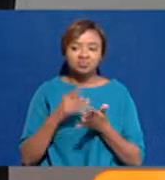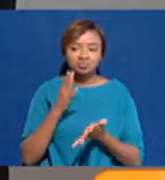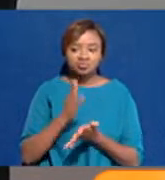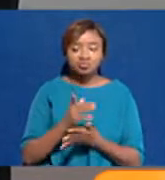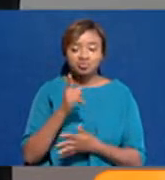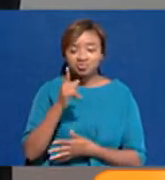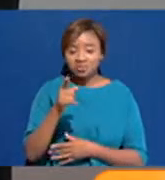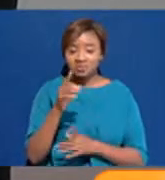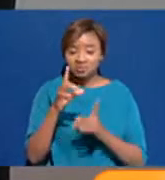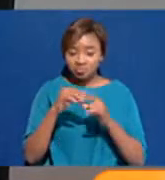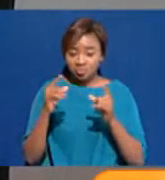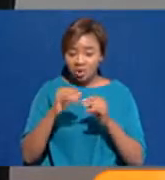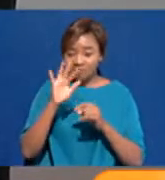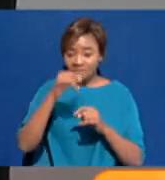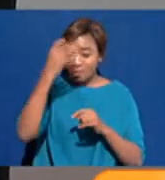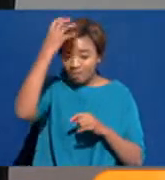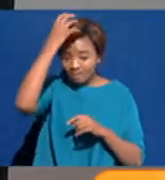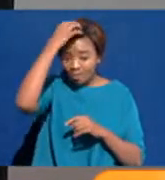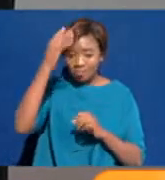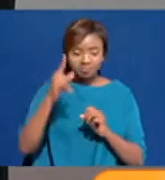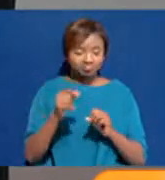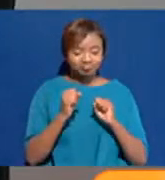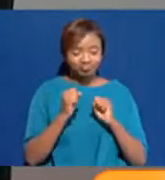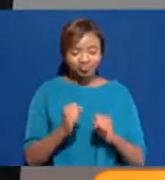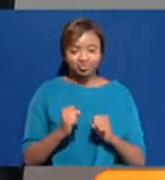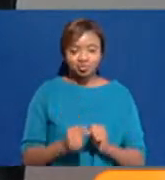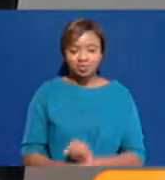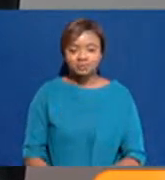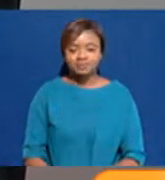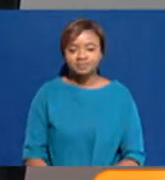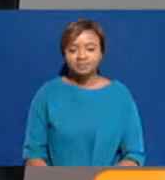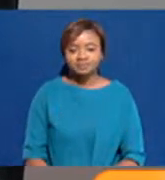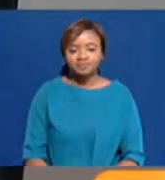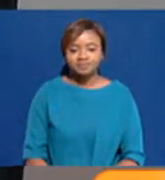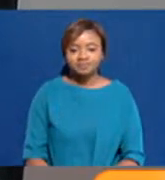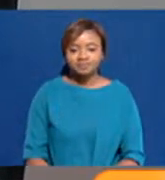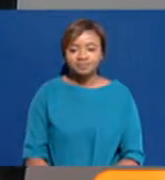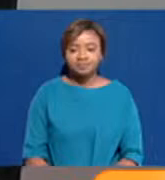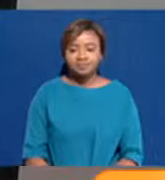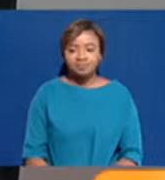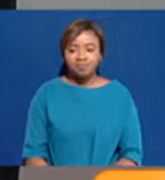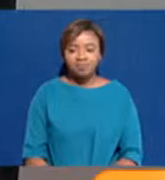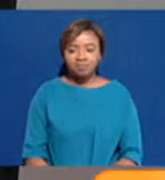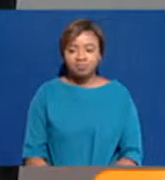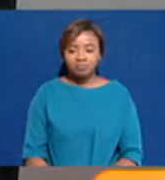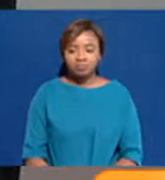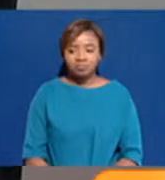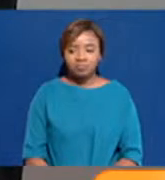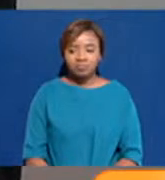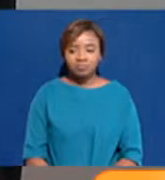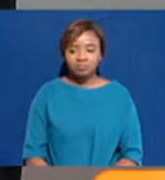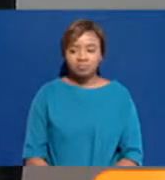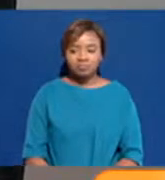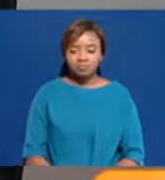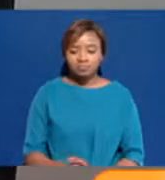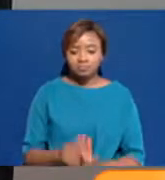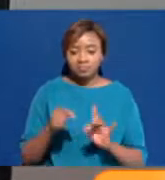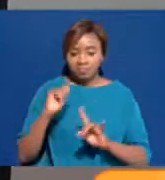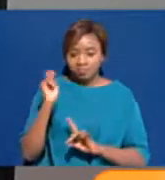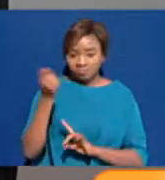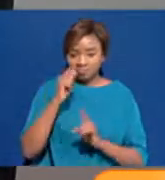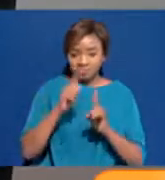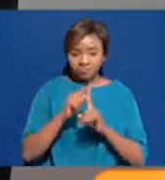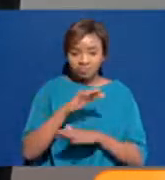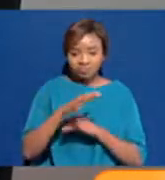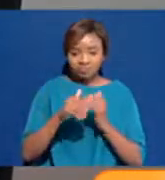very strong message from Pope Francis, and it's for all of us. And I would say for Kenya and for other African countries. Now we have